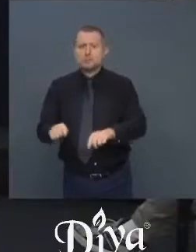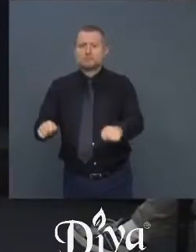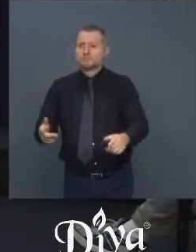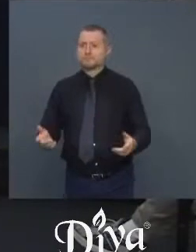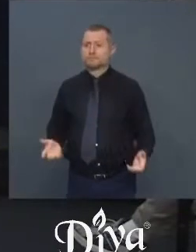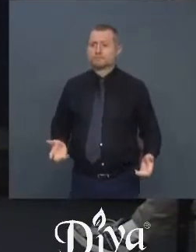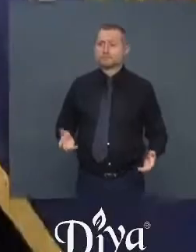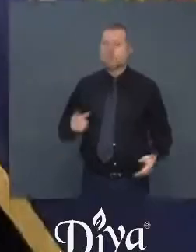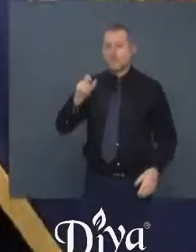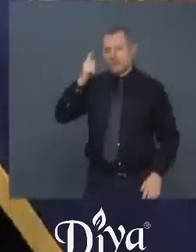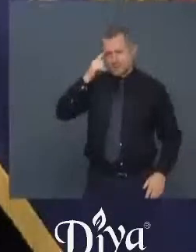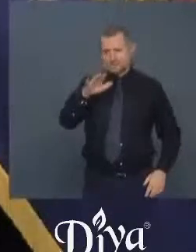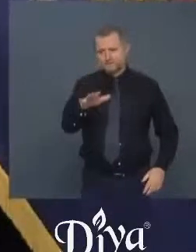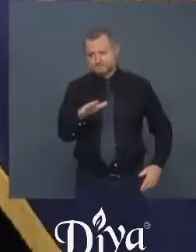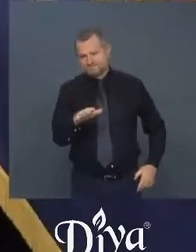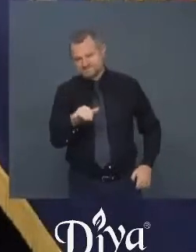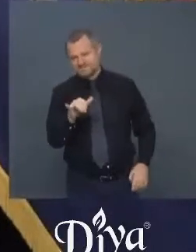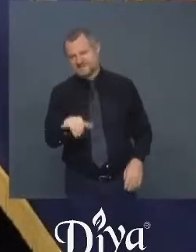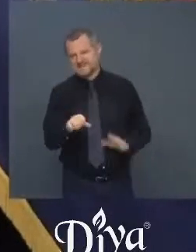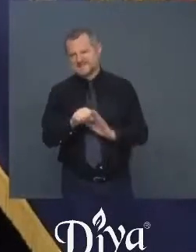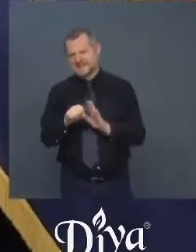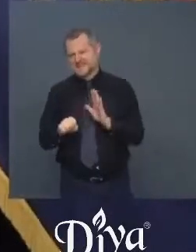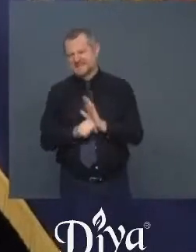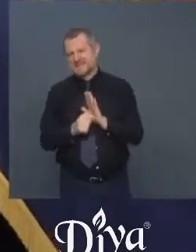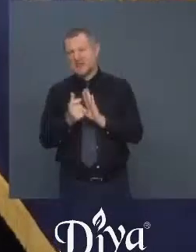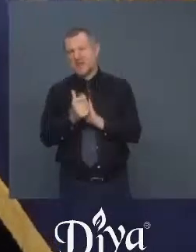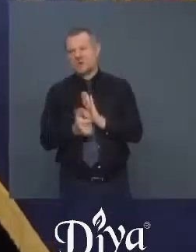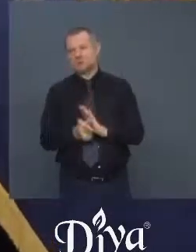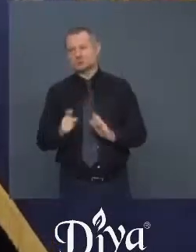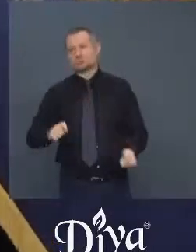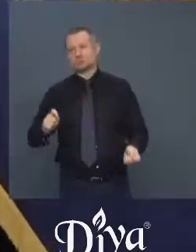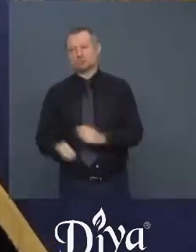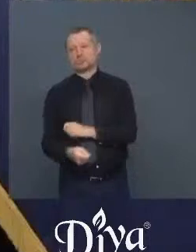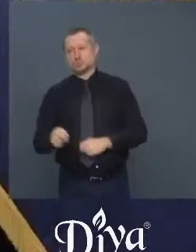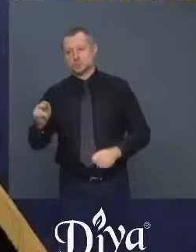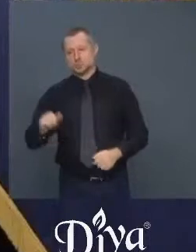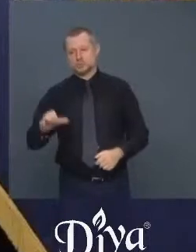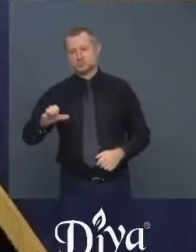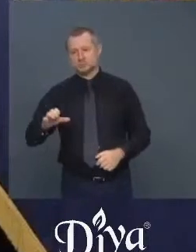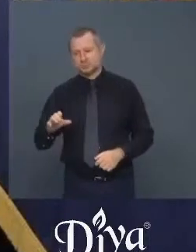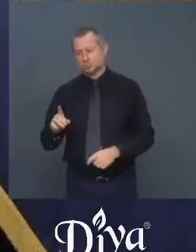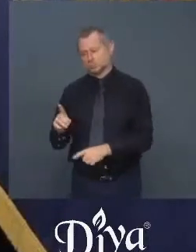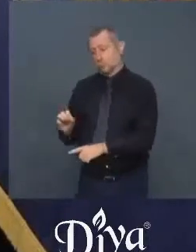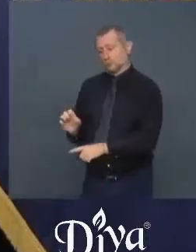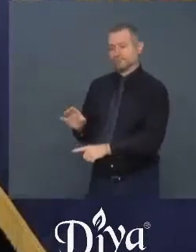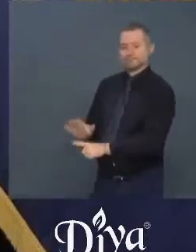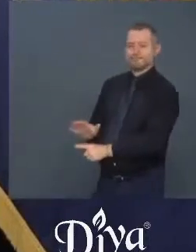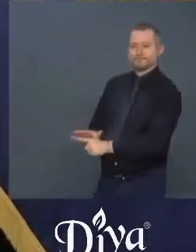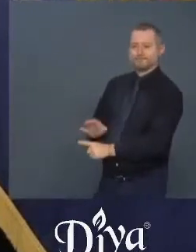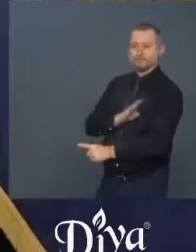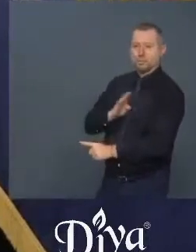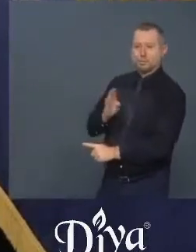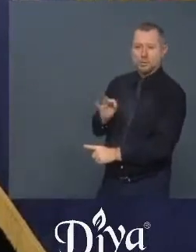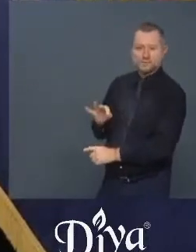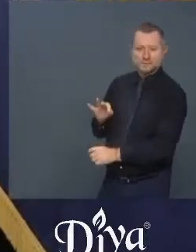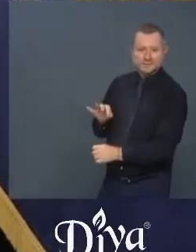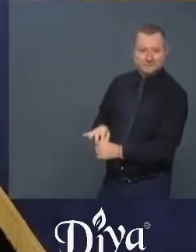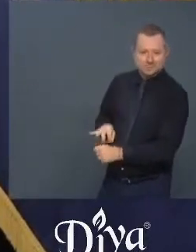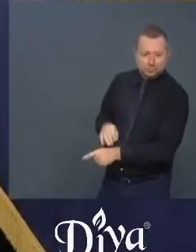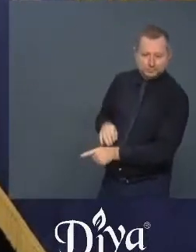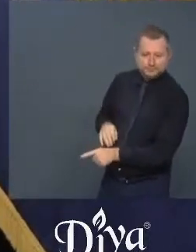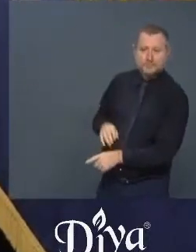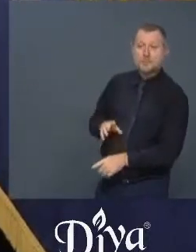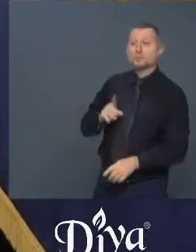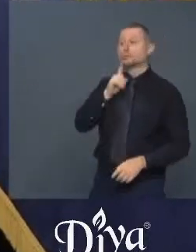You would need a state law to change the New York City Board of Elections. Correct. If they let the New York City Council pass a